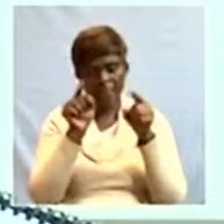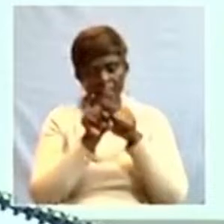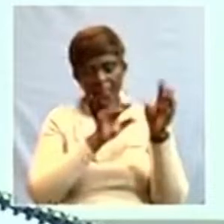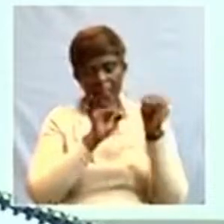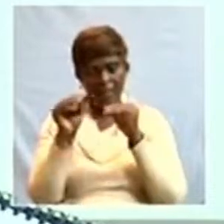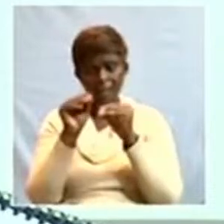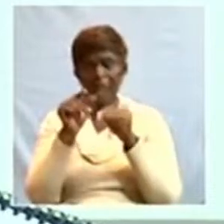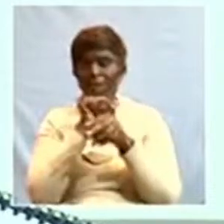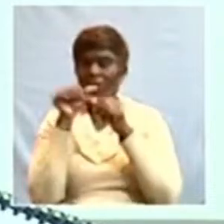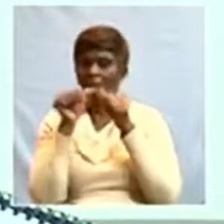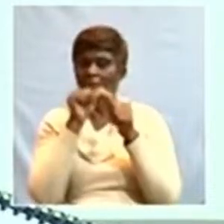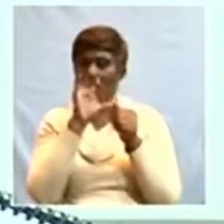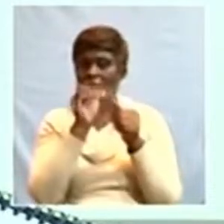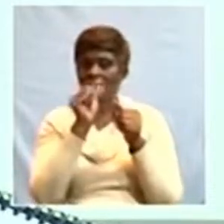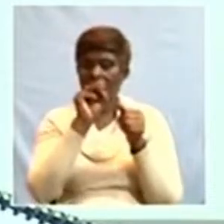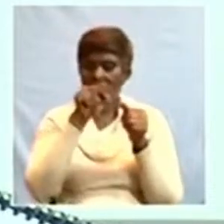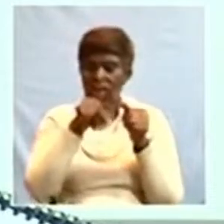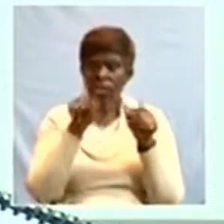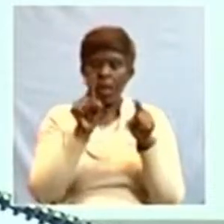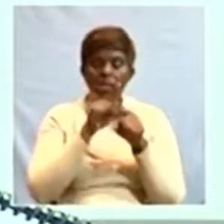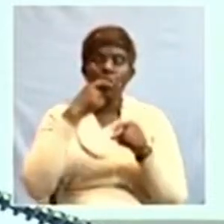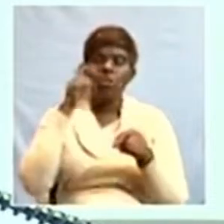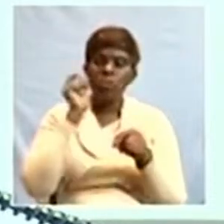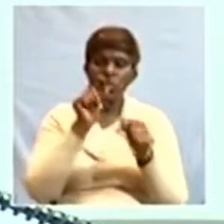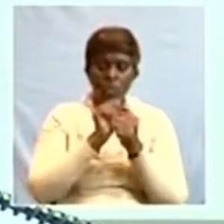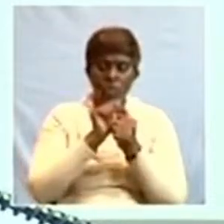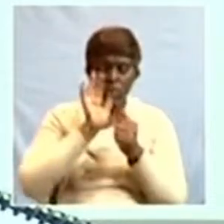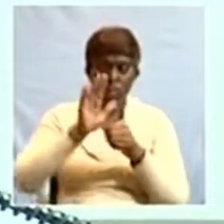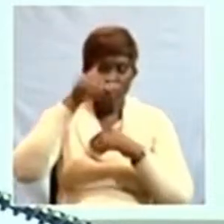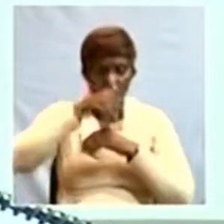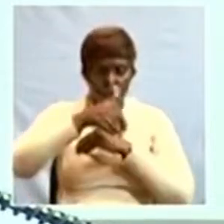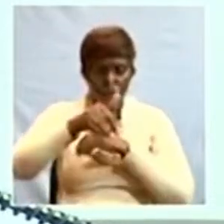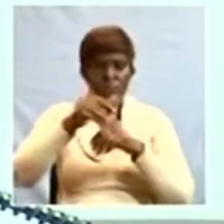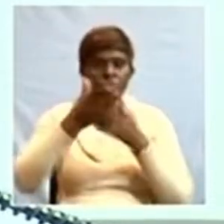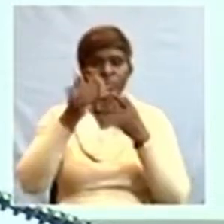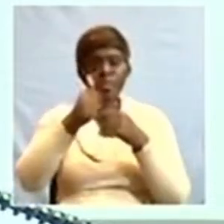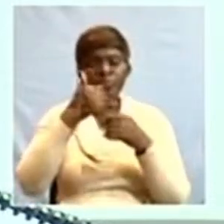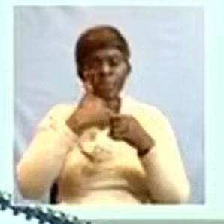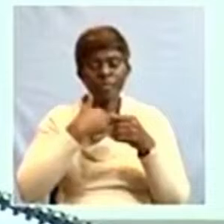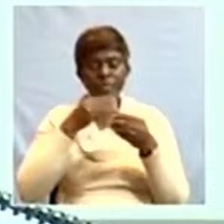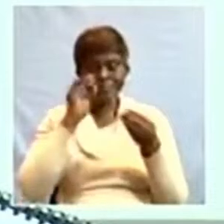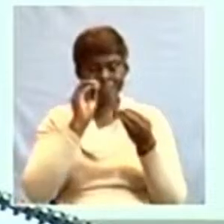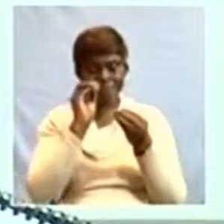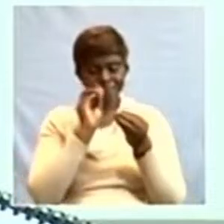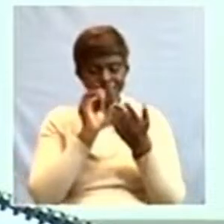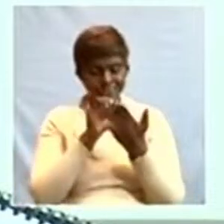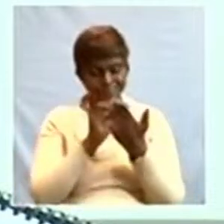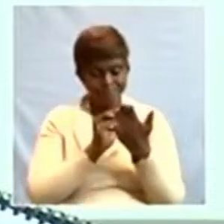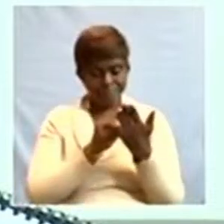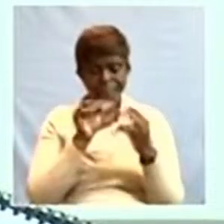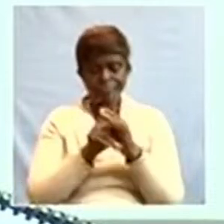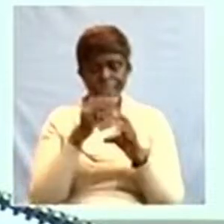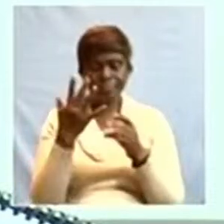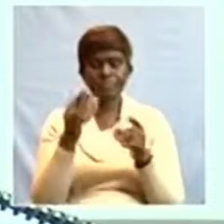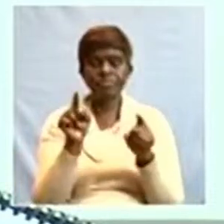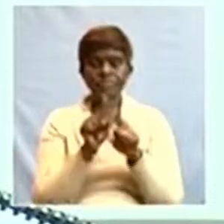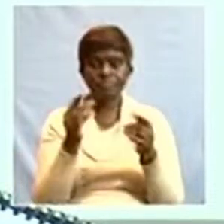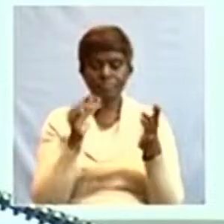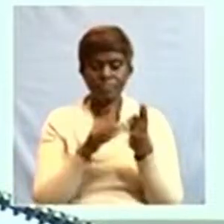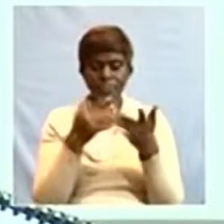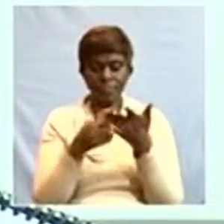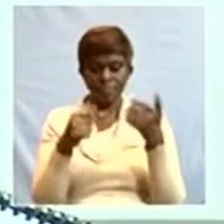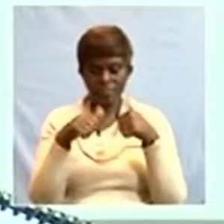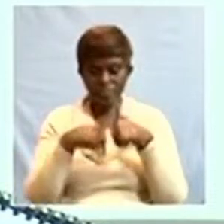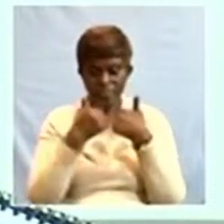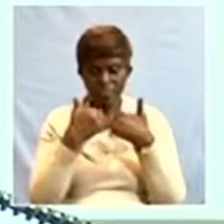agriculture camp and compare with their registers where they've also filled in by hand. And then that is where